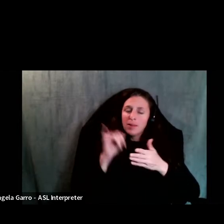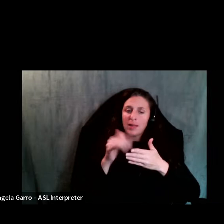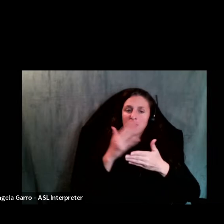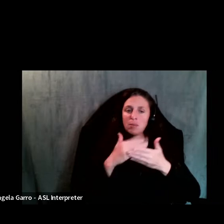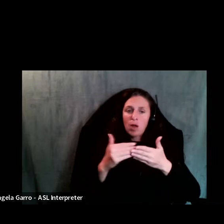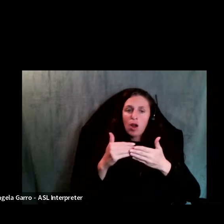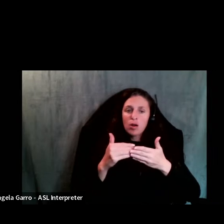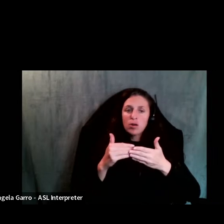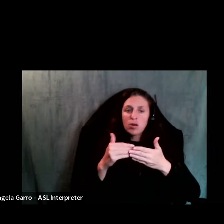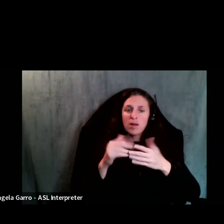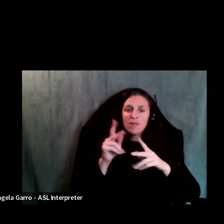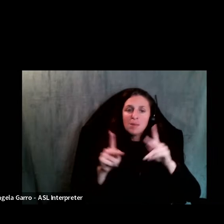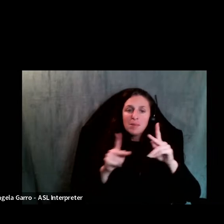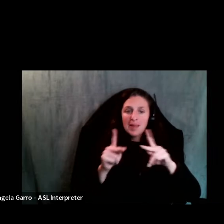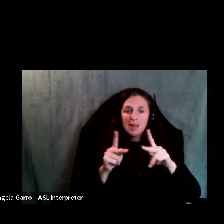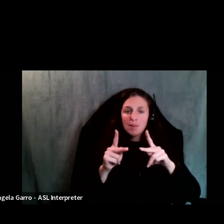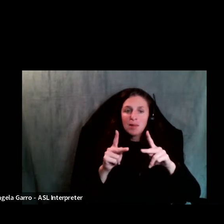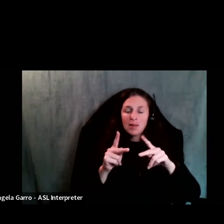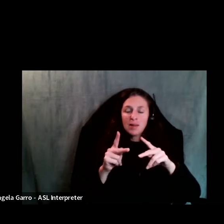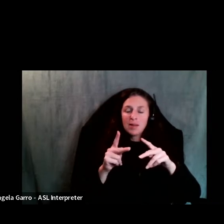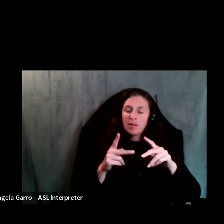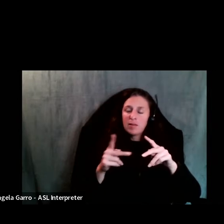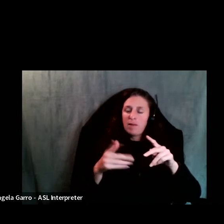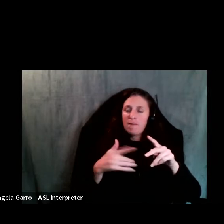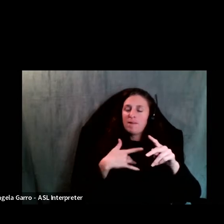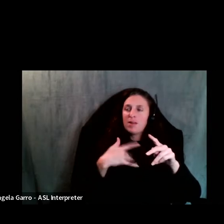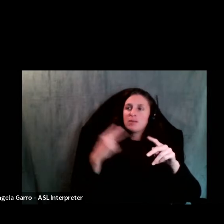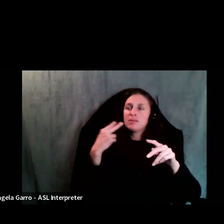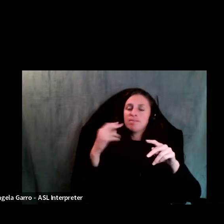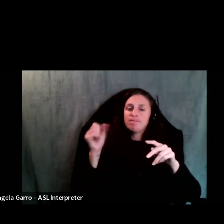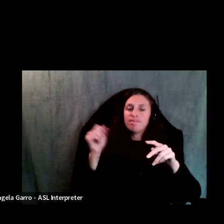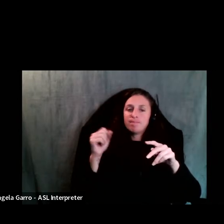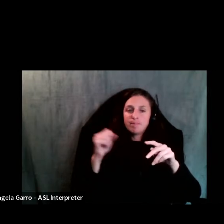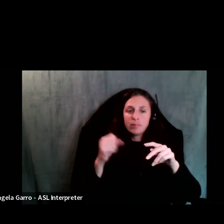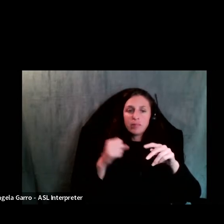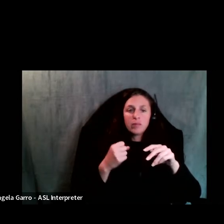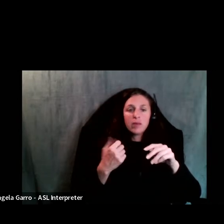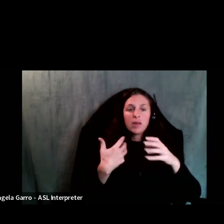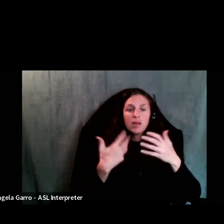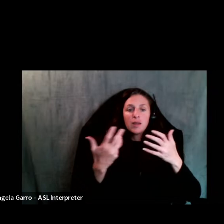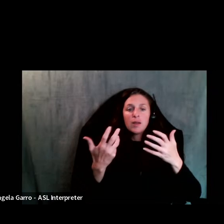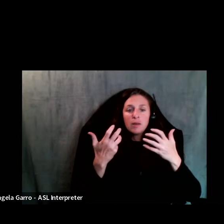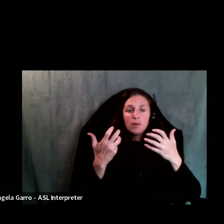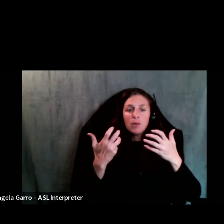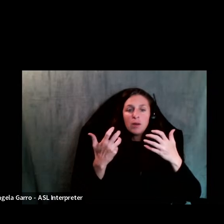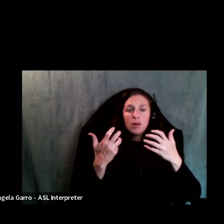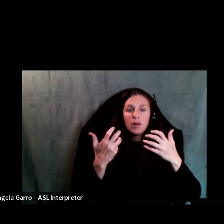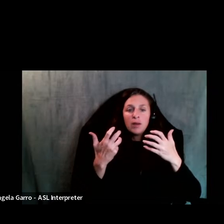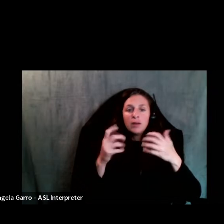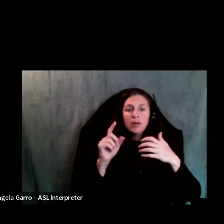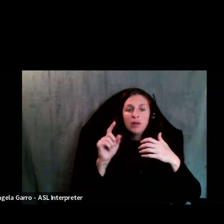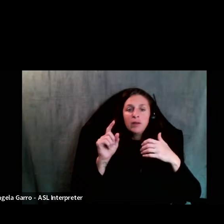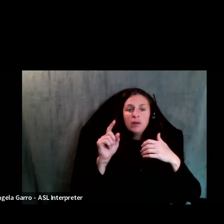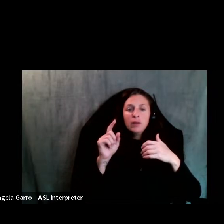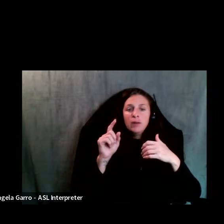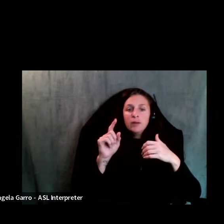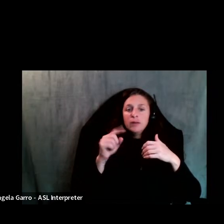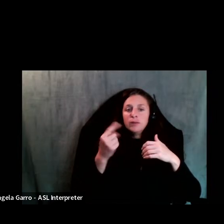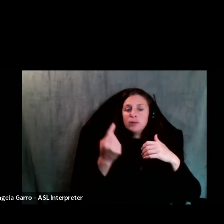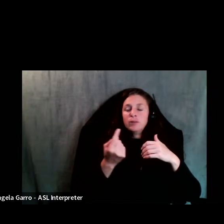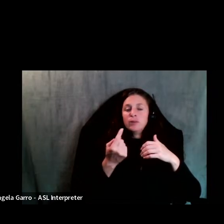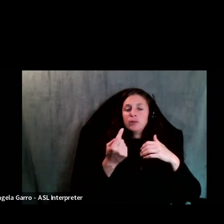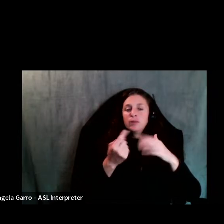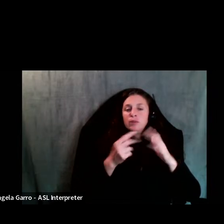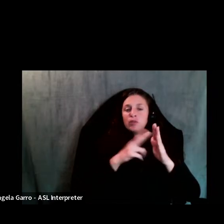people feeling seen. I wanted to just